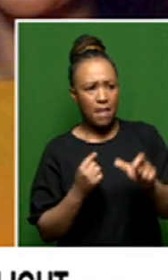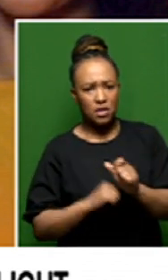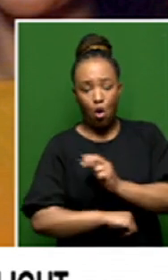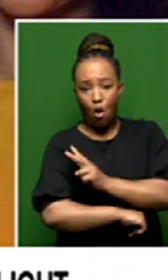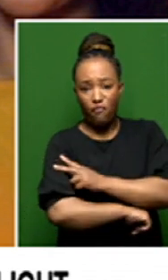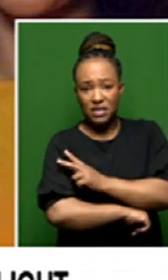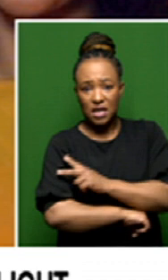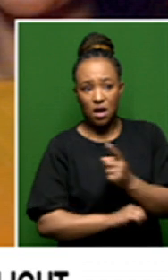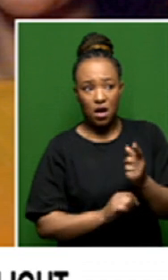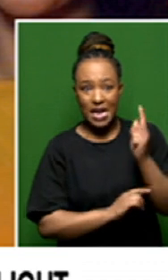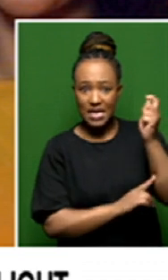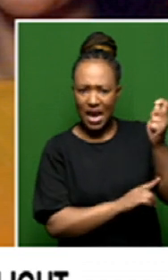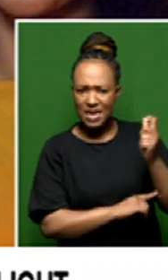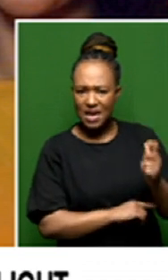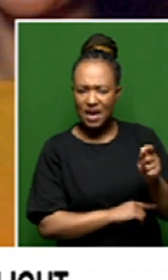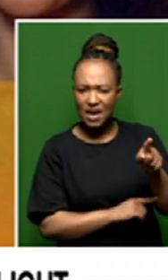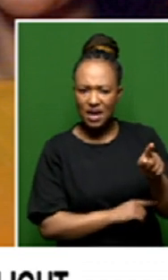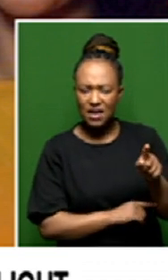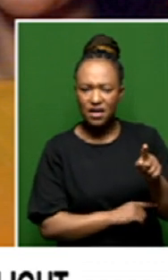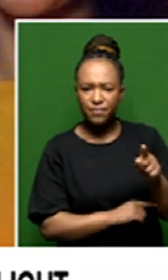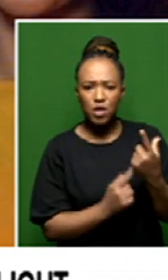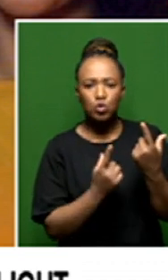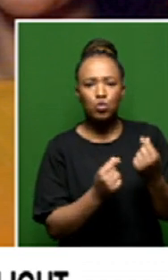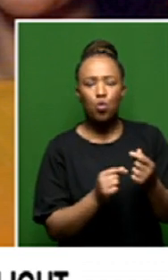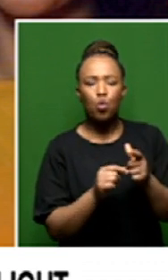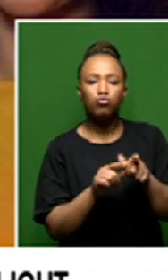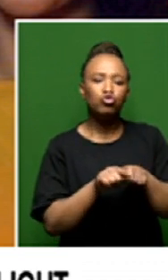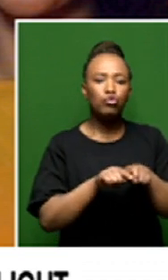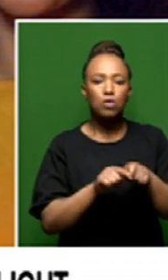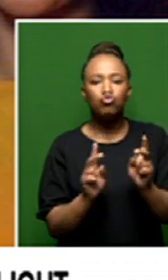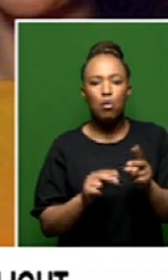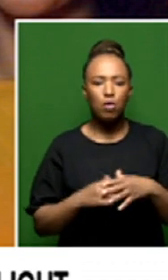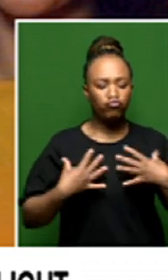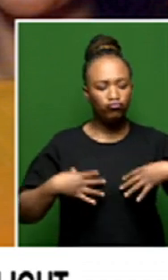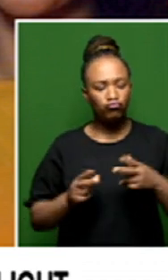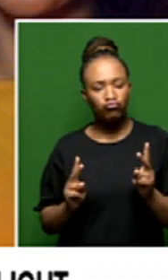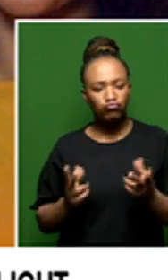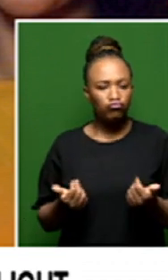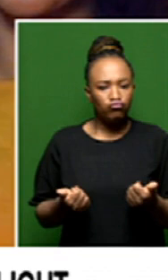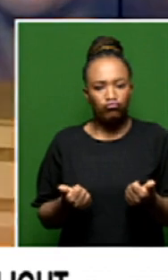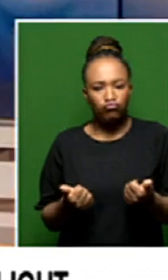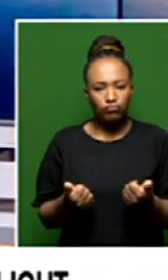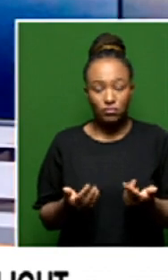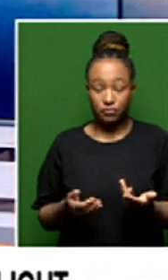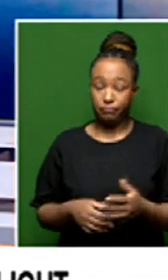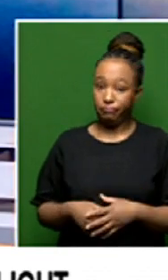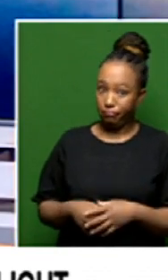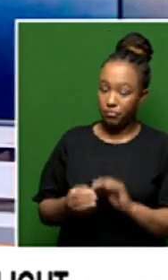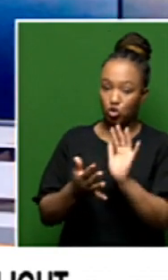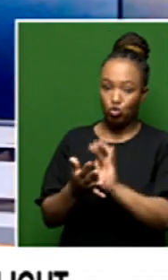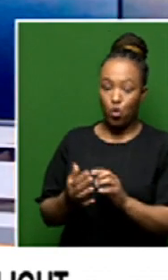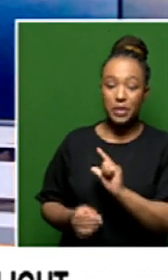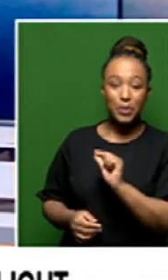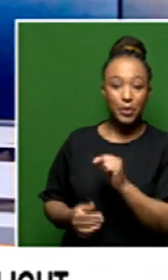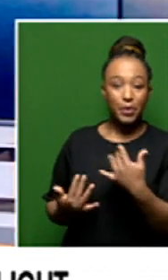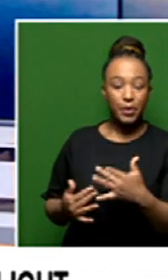Health would be administering a test in their normal street clothes. Gosh. Janine, what a story. We're going to keep